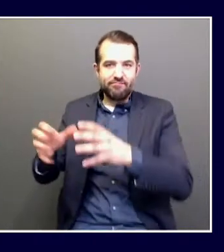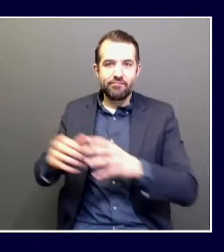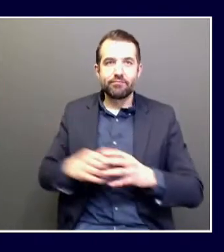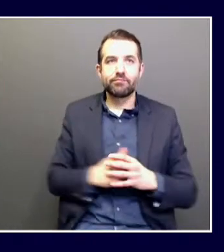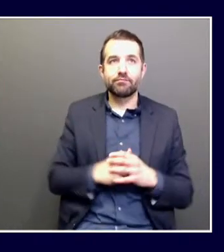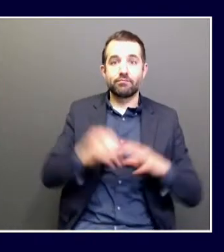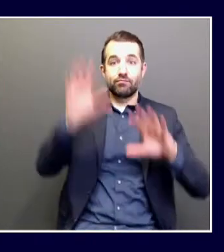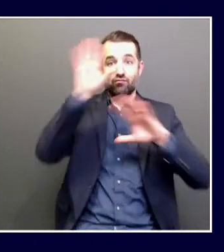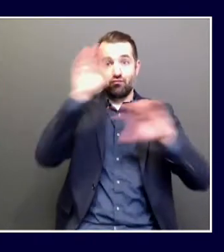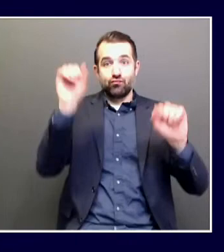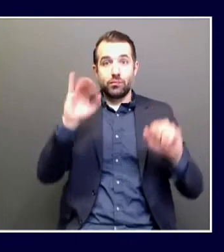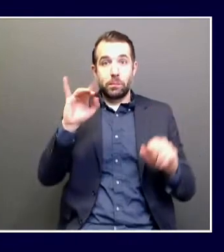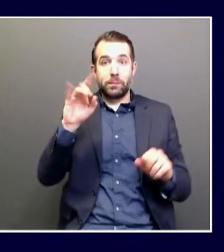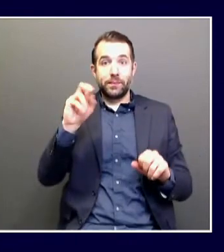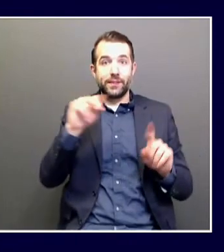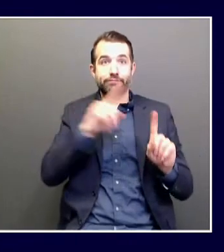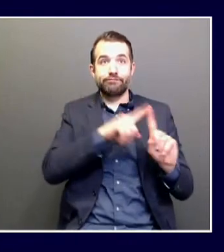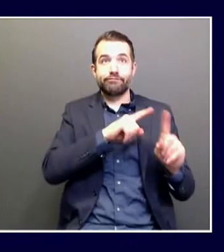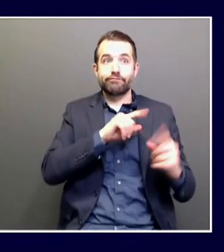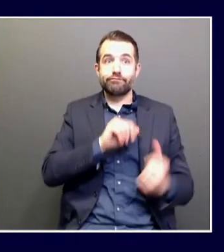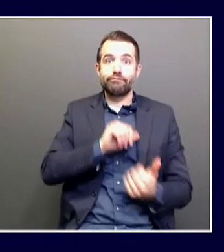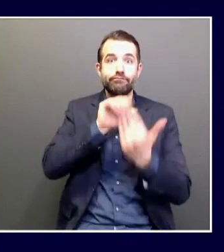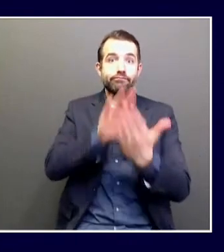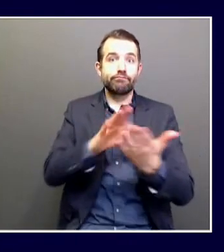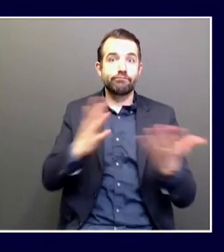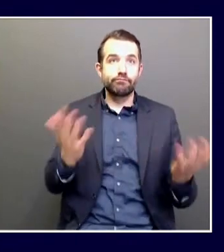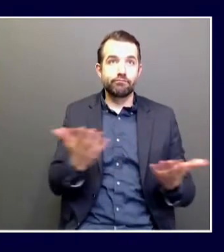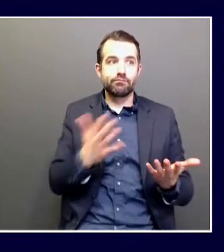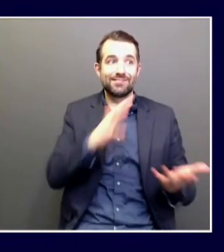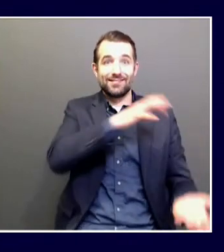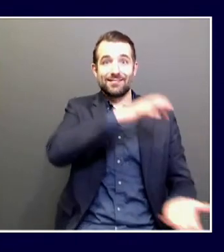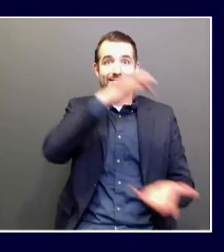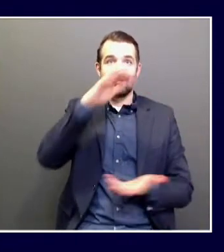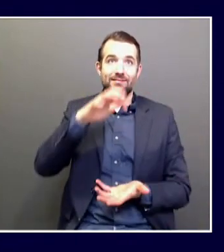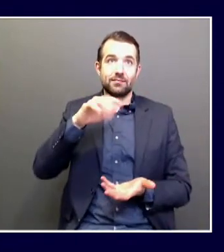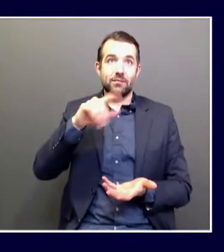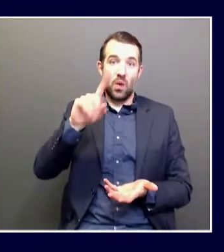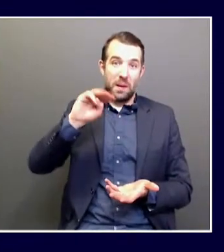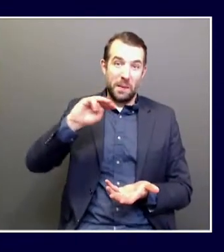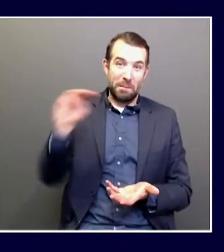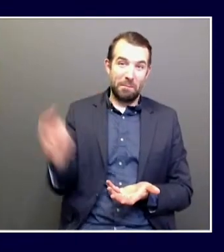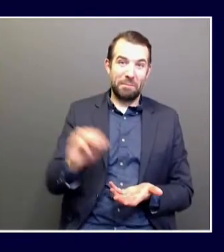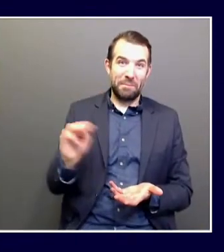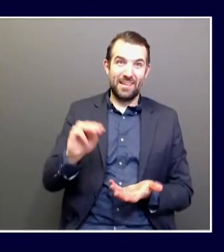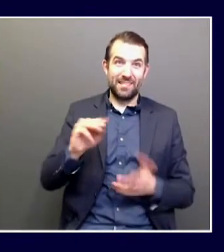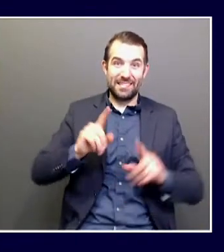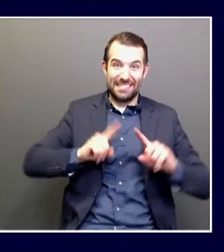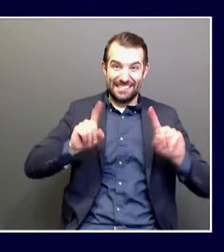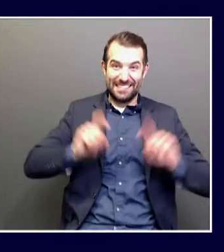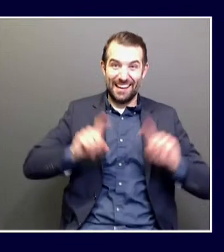approach to acquire and distribute 1 million tests, 1 million at-home tests will go.